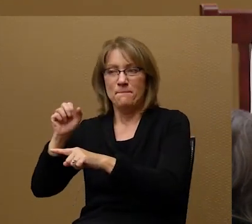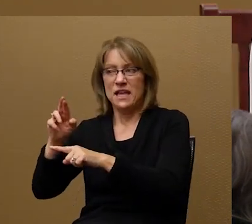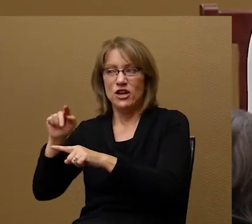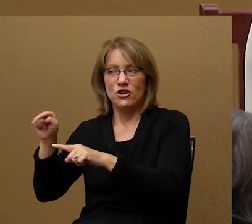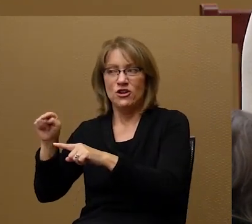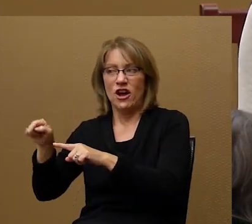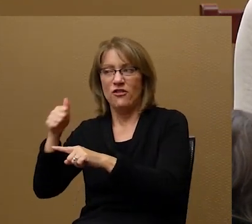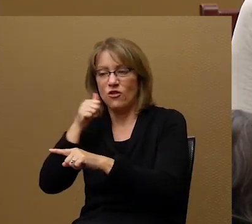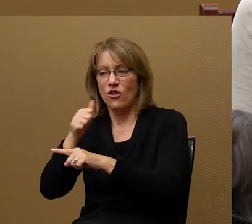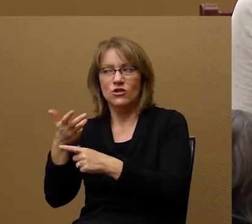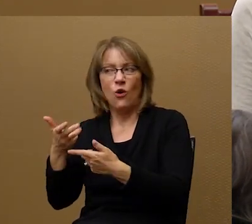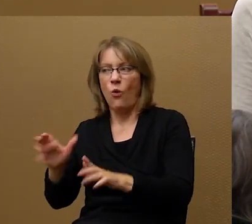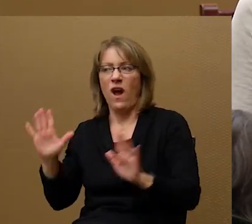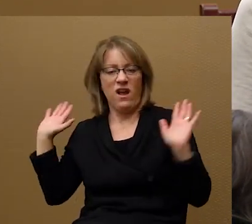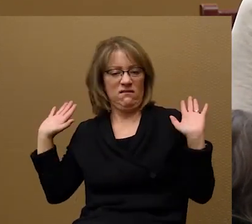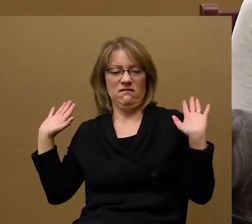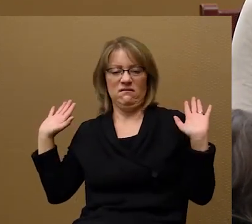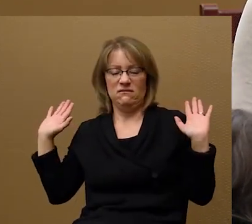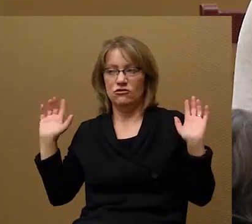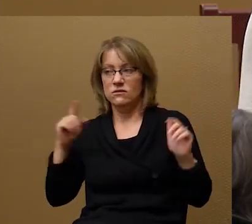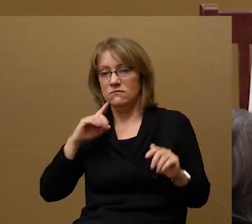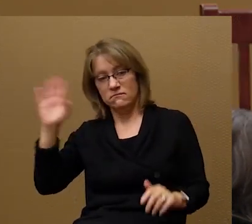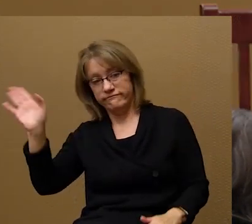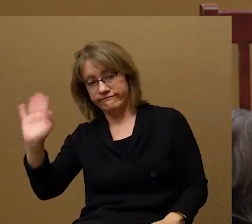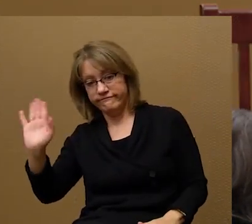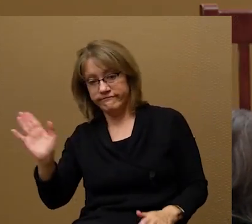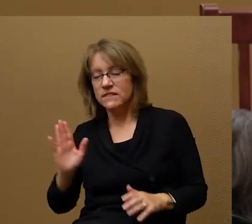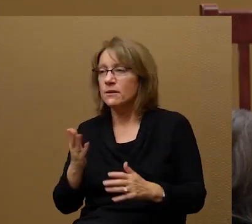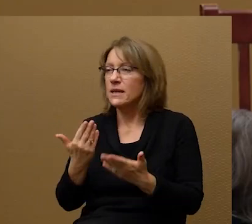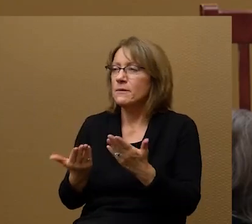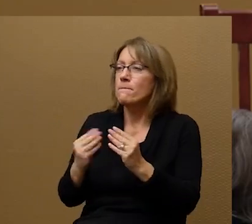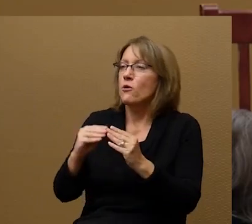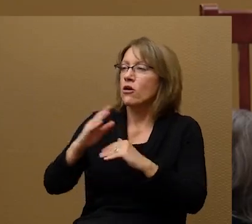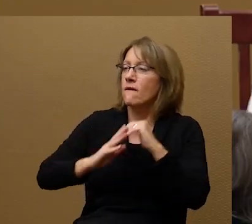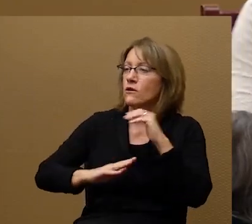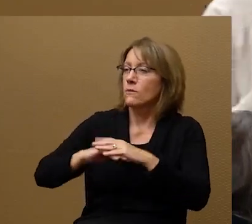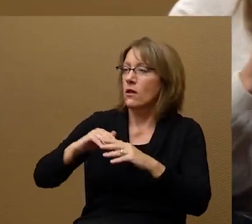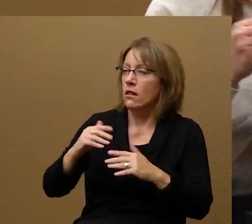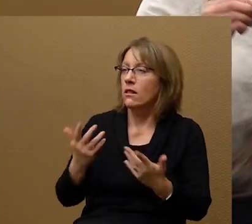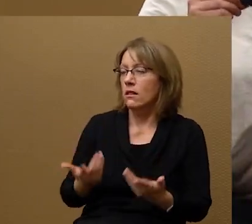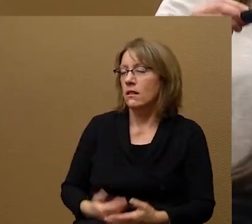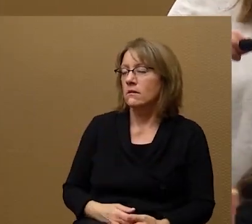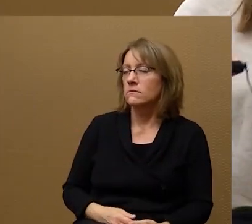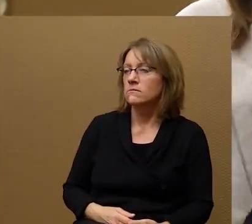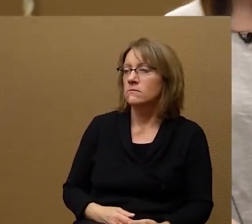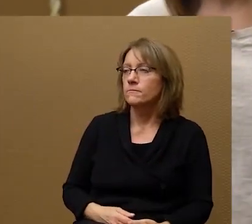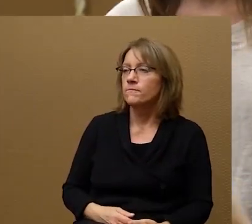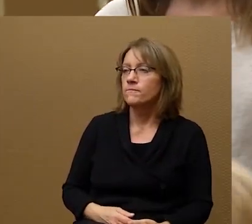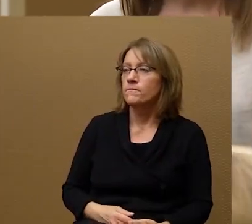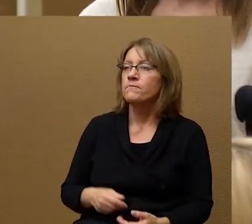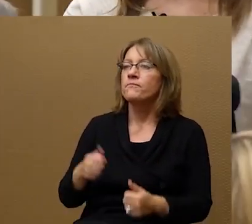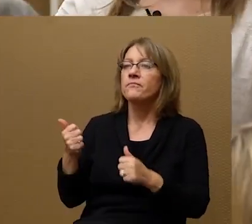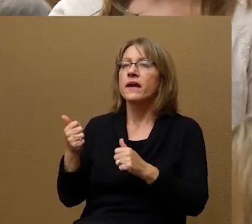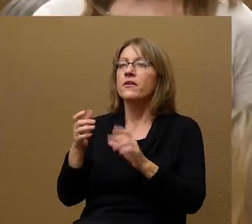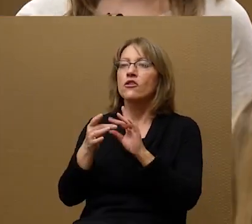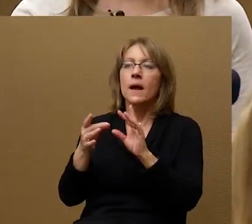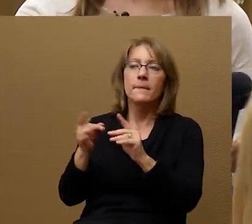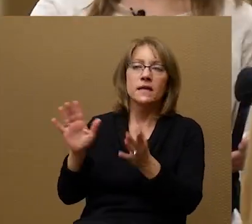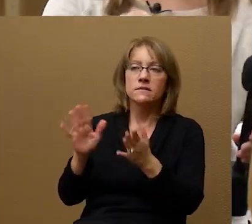So Right. we would do wave hello or that Yeah. type of stuff. It might be a little more Absolutely. comfortable. All right. I saw another hand.